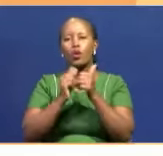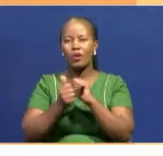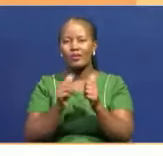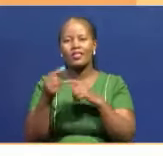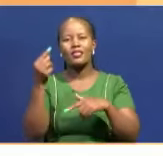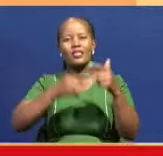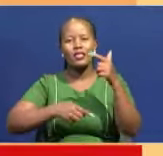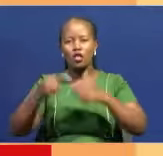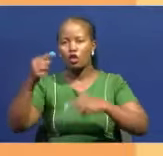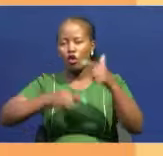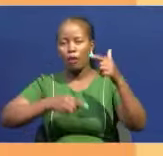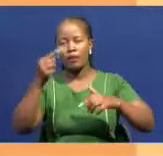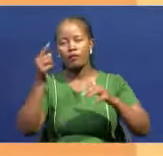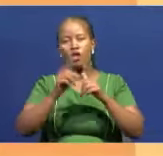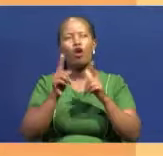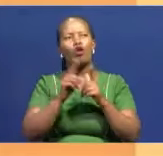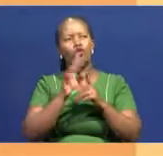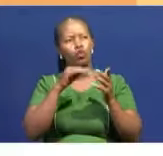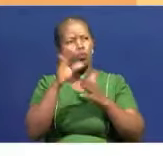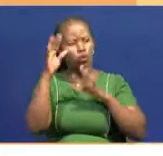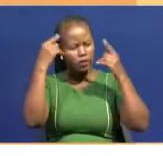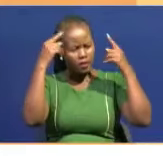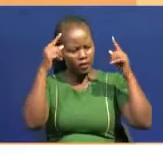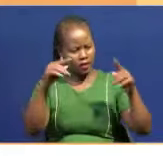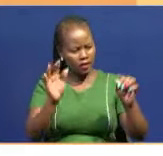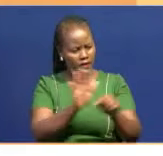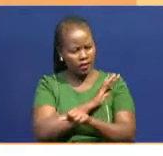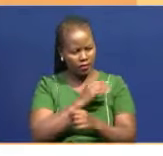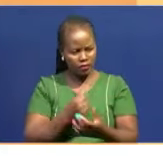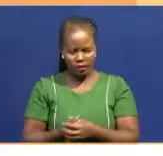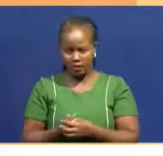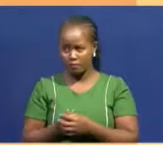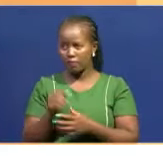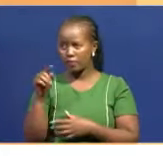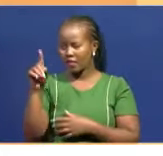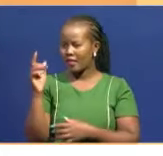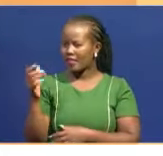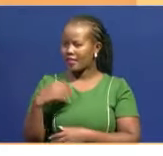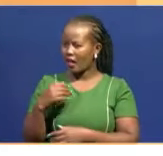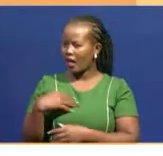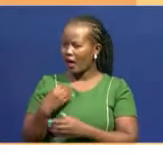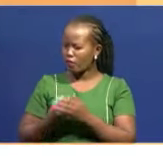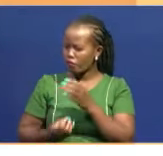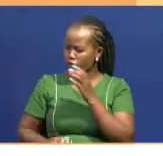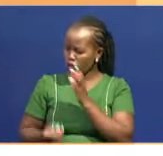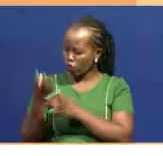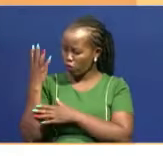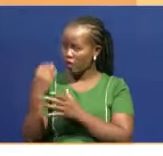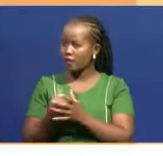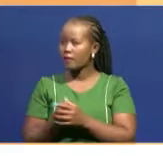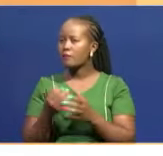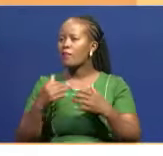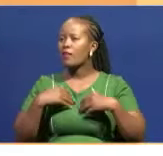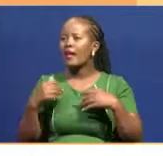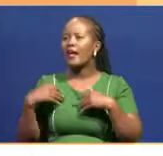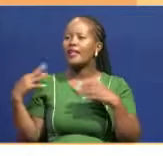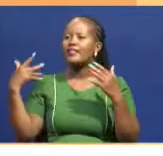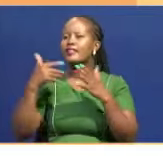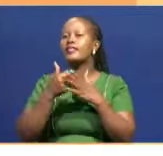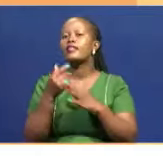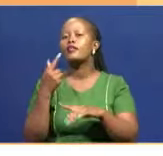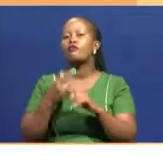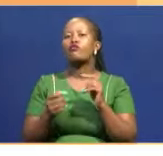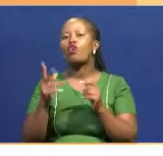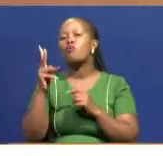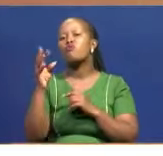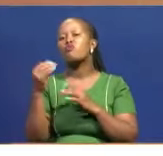Rhinos were the most successful there. Yes, the Super Series had grown. Do you remember it went from four teams? Yes. 100 players,